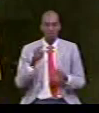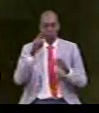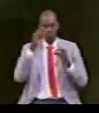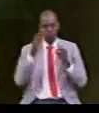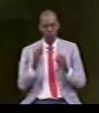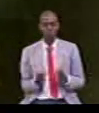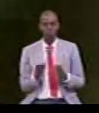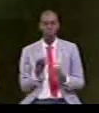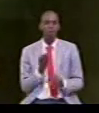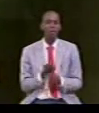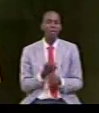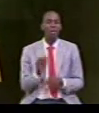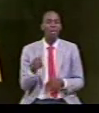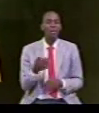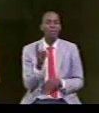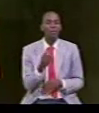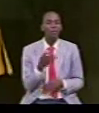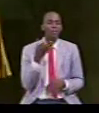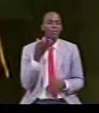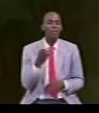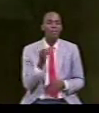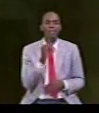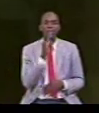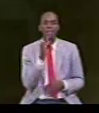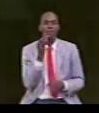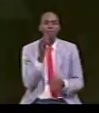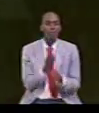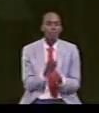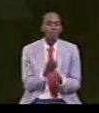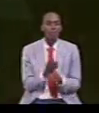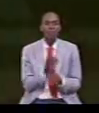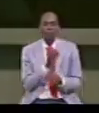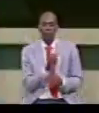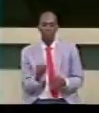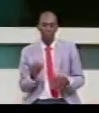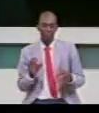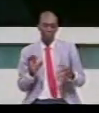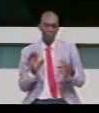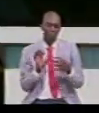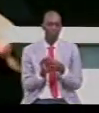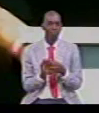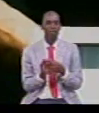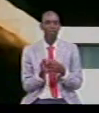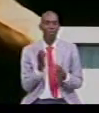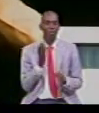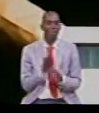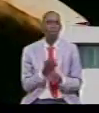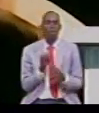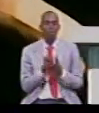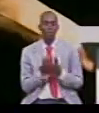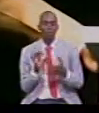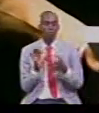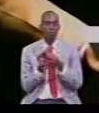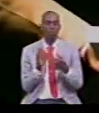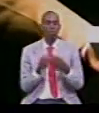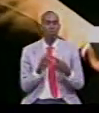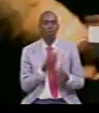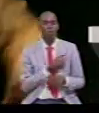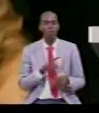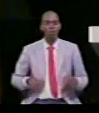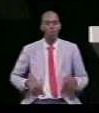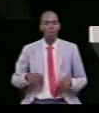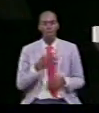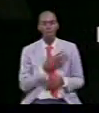faith. Anywhere there is faith, a clinching faith that clinches to the Lord and